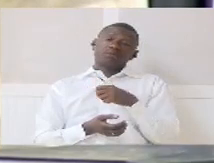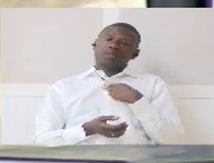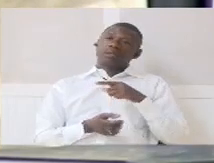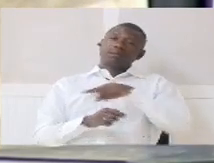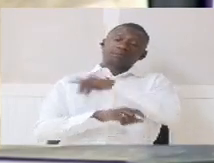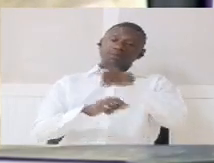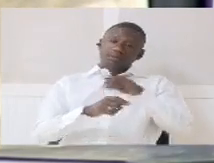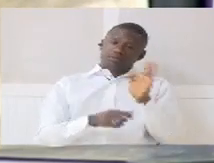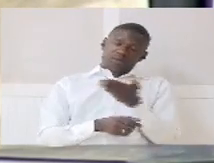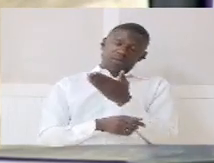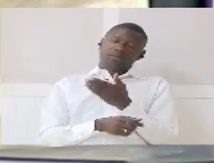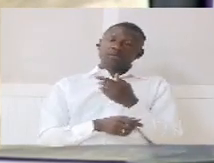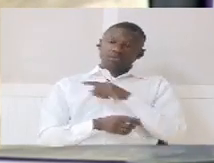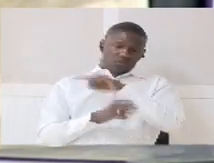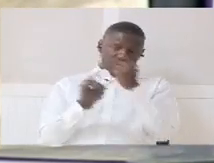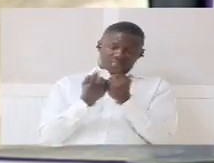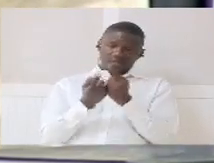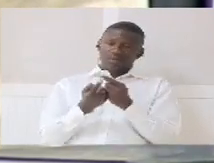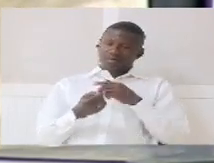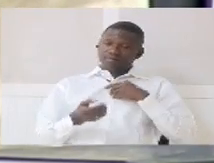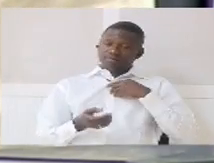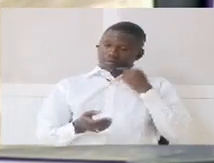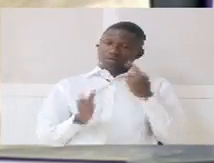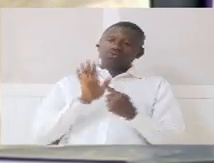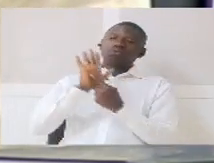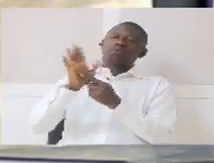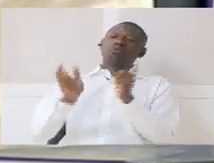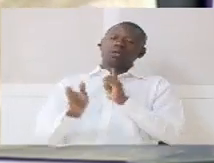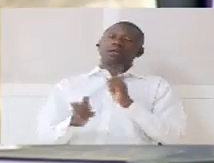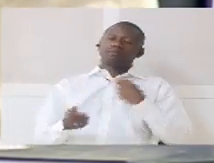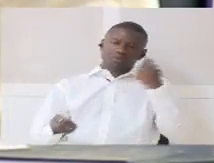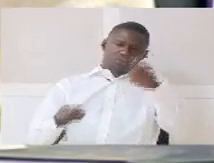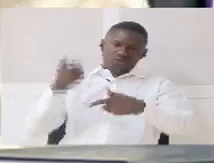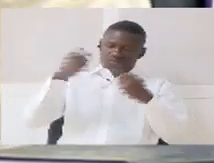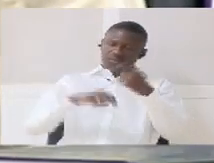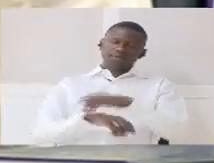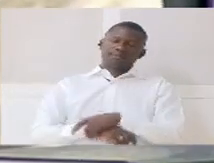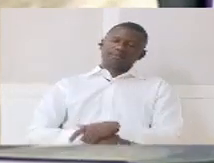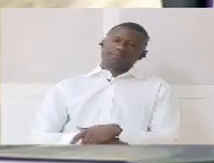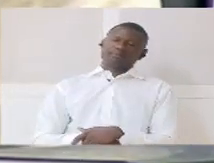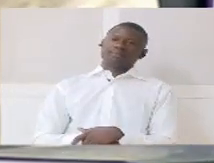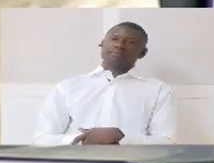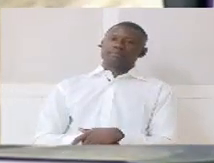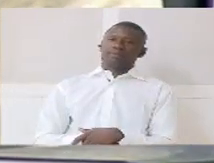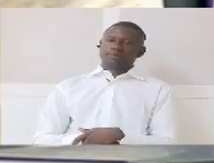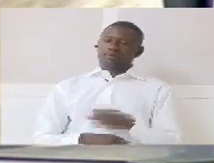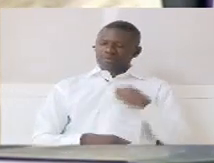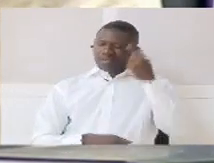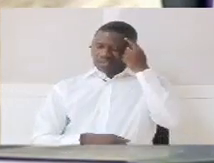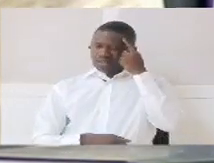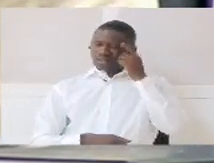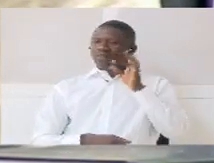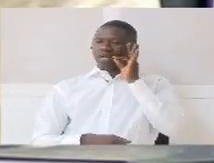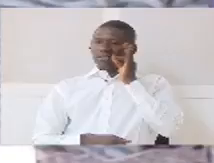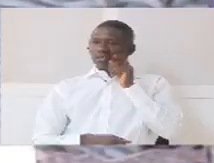other venues that I've went to, those things are a proof of what I have contributed or tried. So I